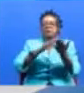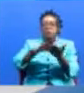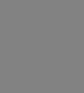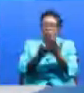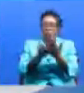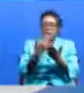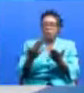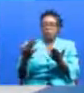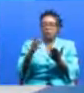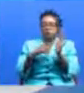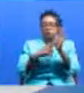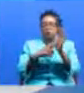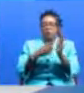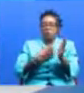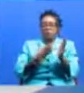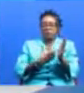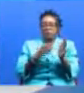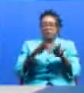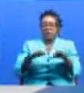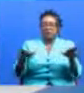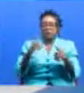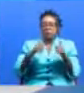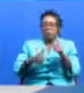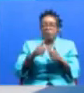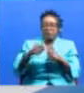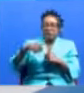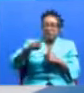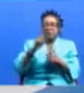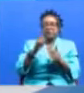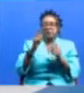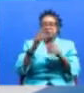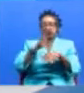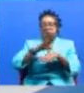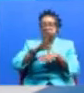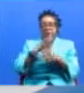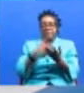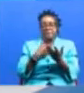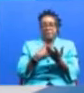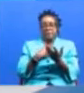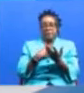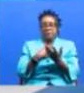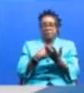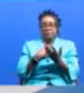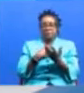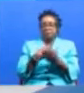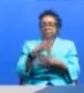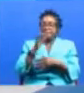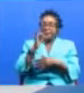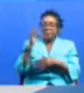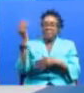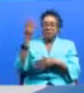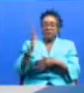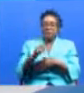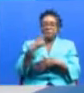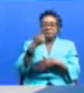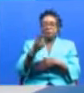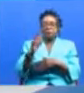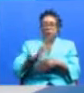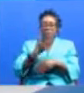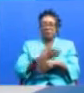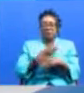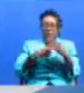showing ownership of the parcel of land occupied by his Neno Evangelism Center Church. The preacher told the committee that he bought the land from the